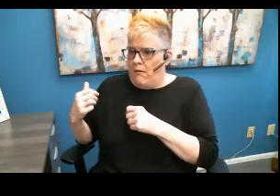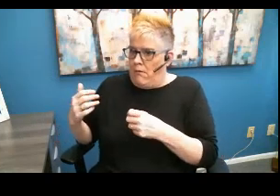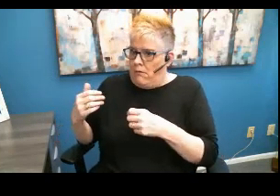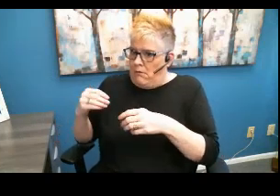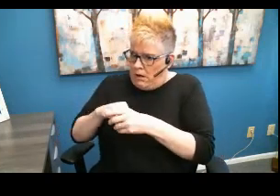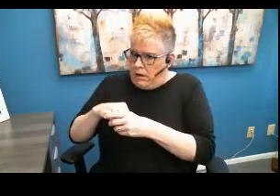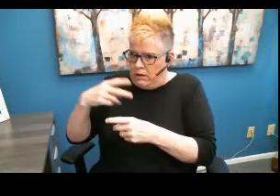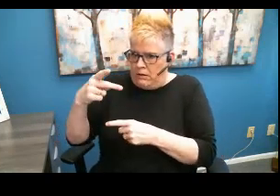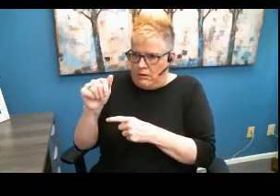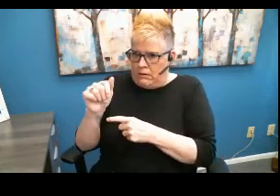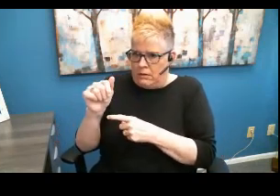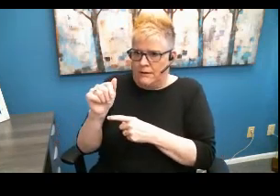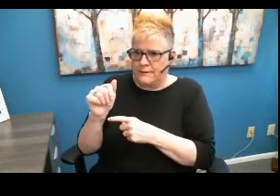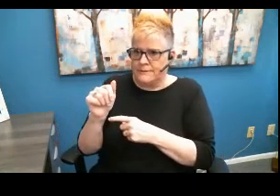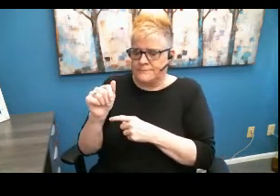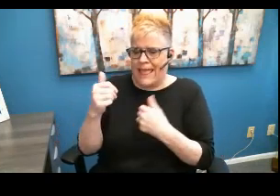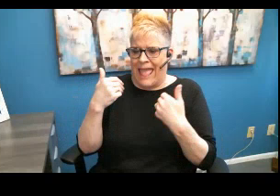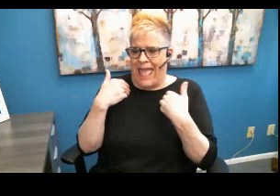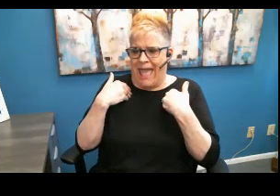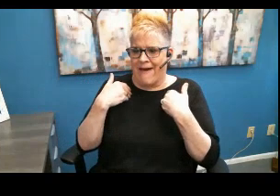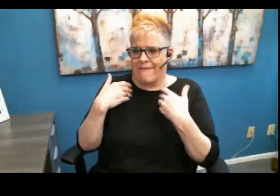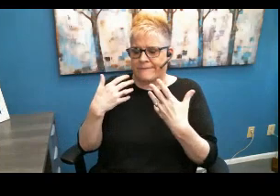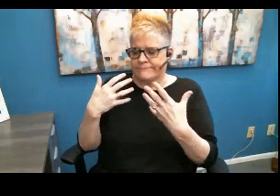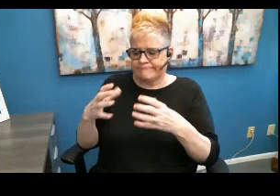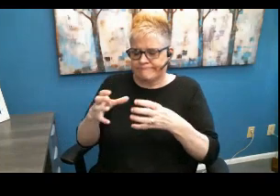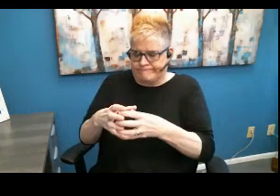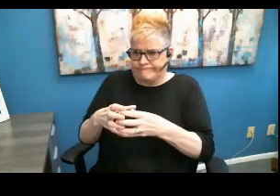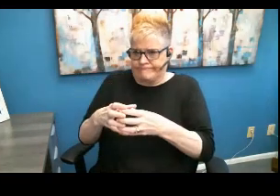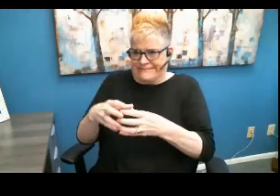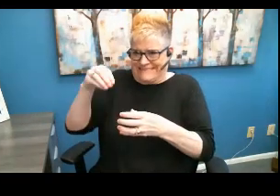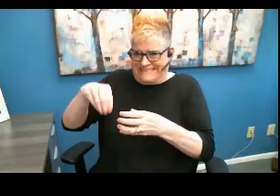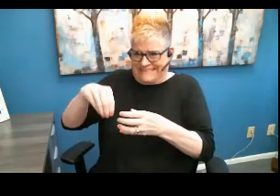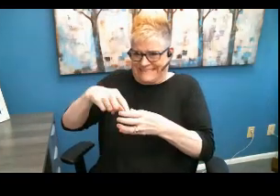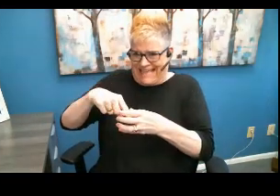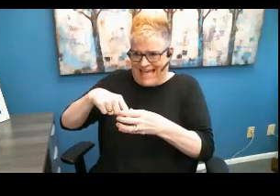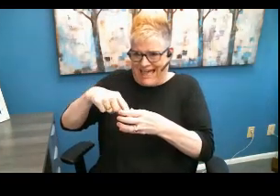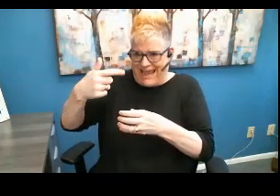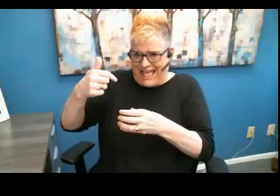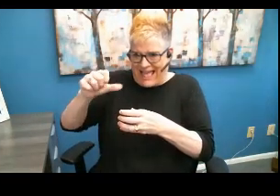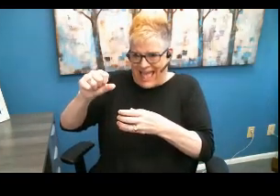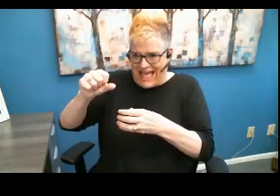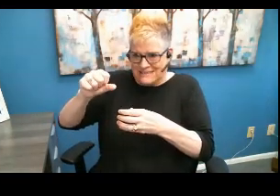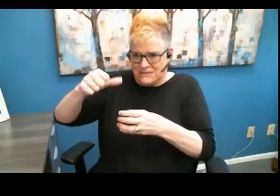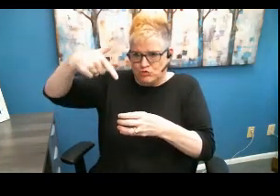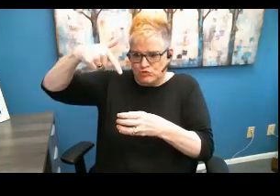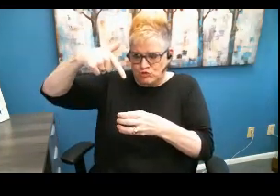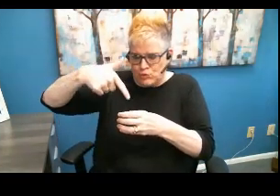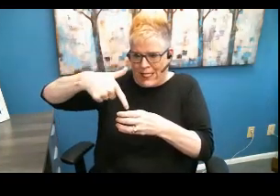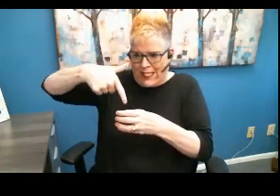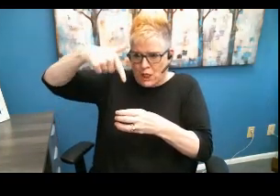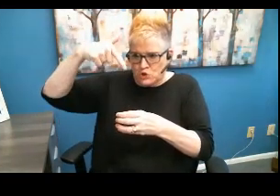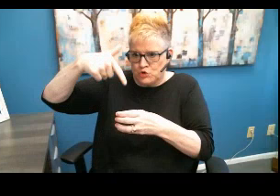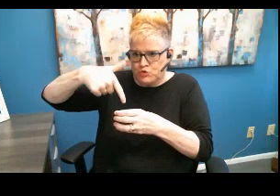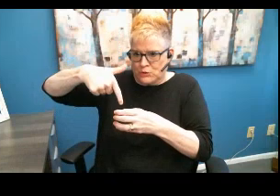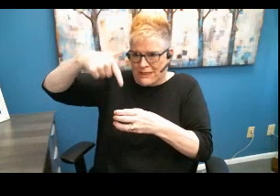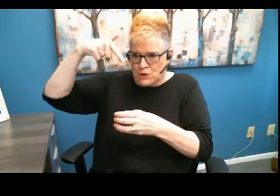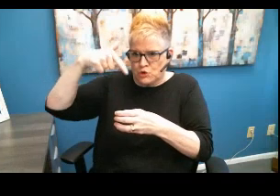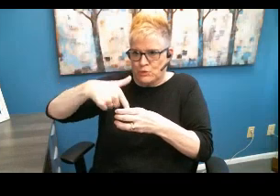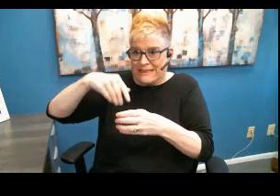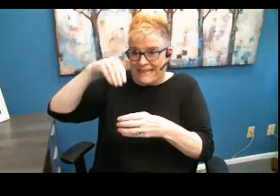and they found large deposits of gas that the drilling technology has advanced, and they could actually drill down 1 mile